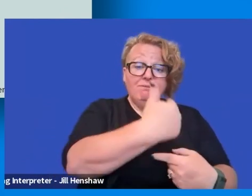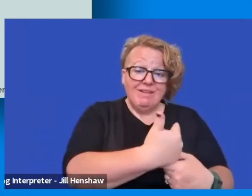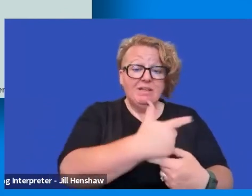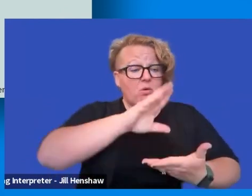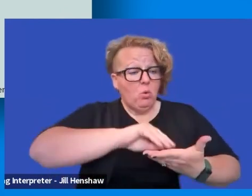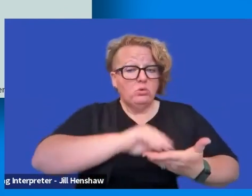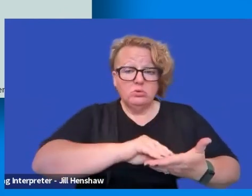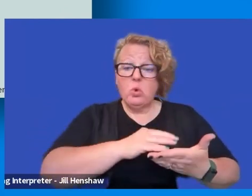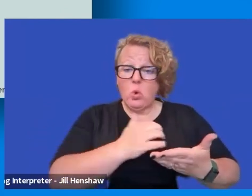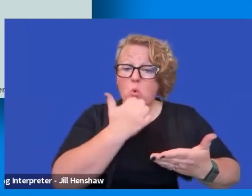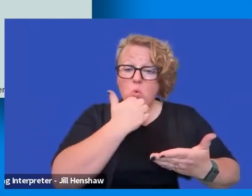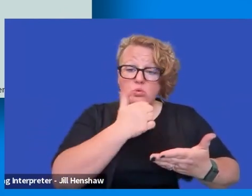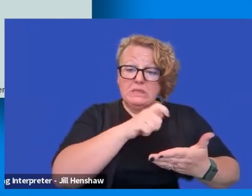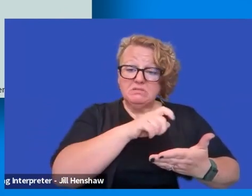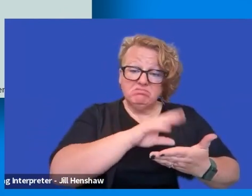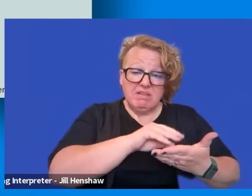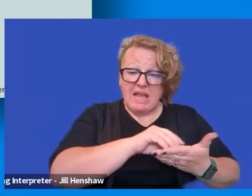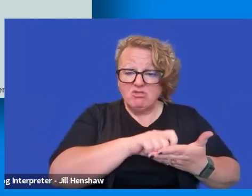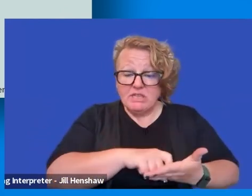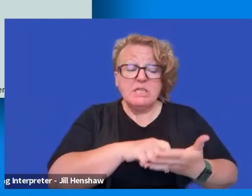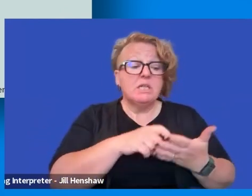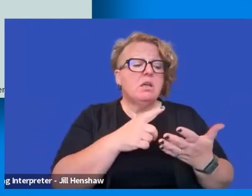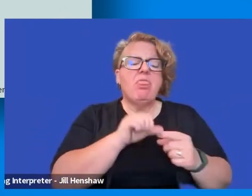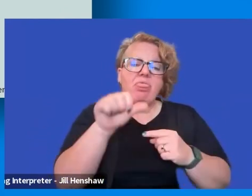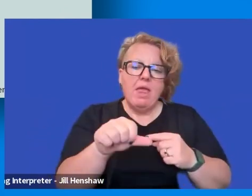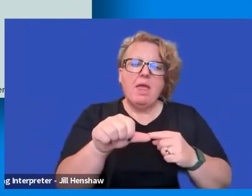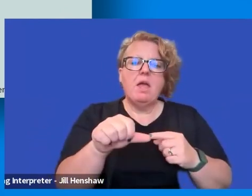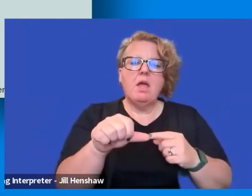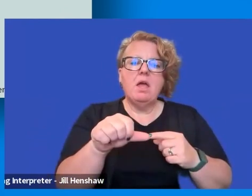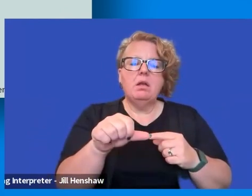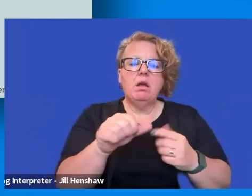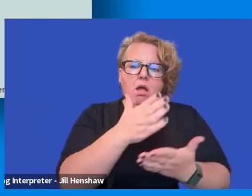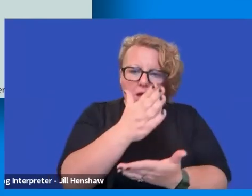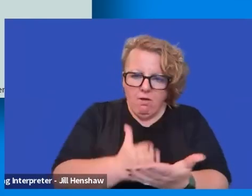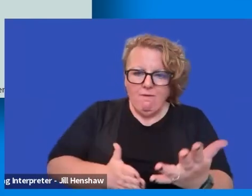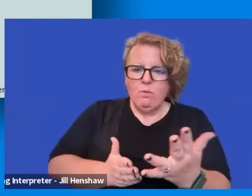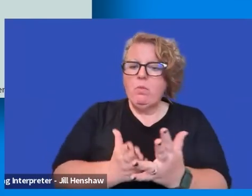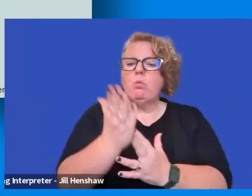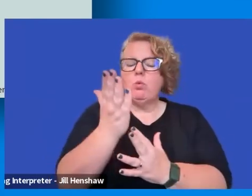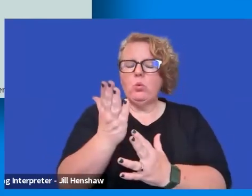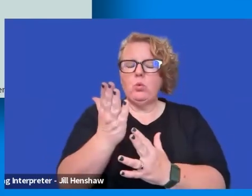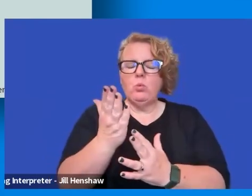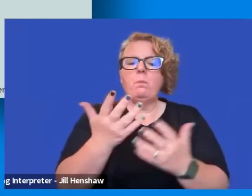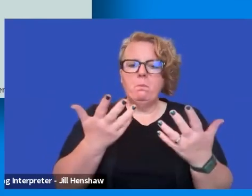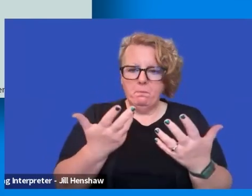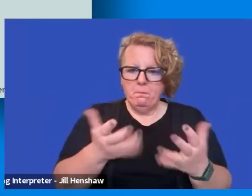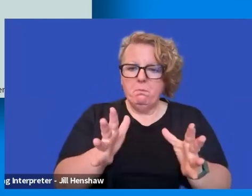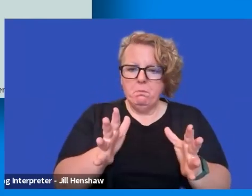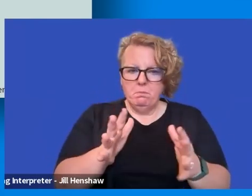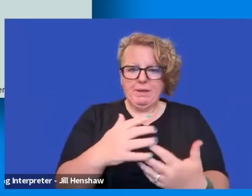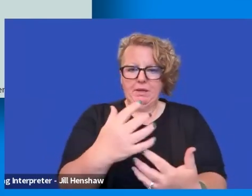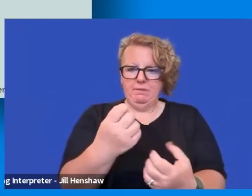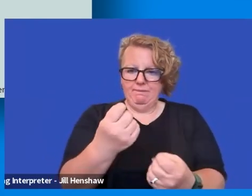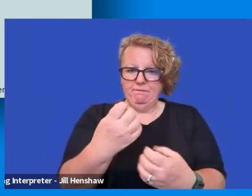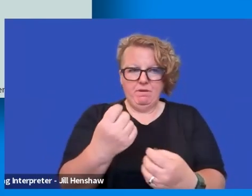diary recordings, but then at the halfway point, we had a feedback session